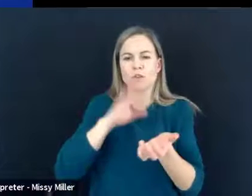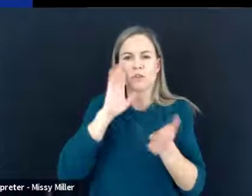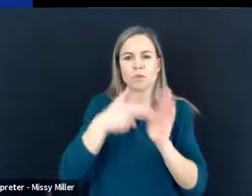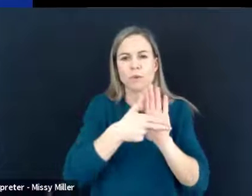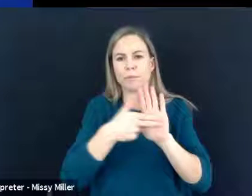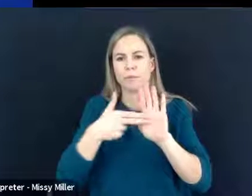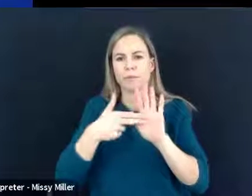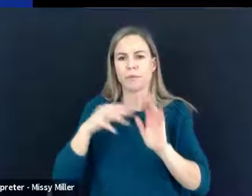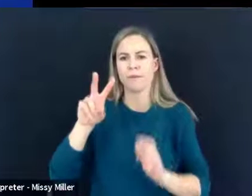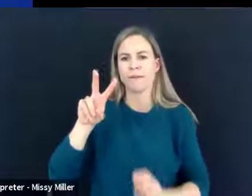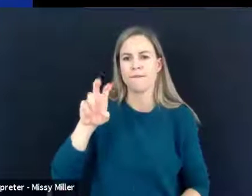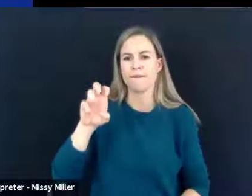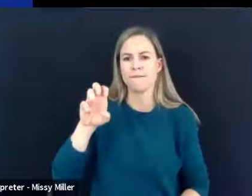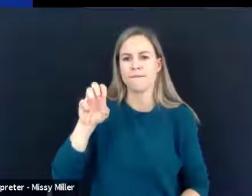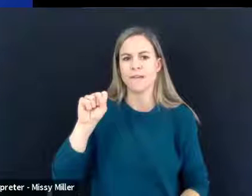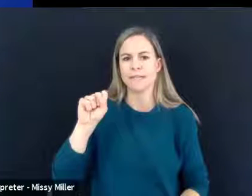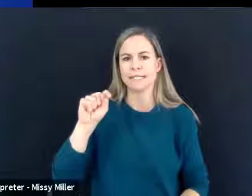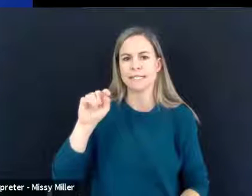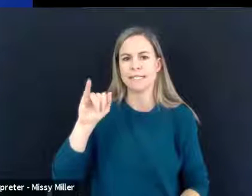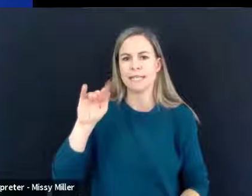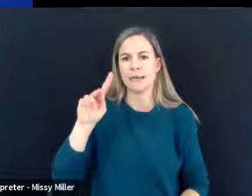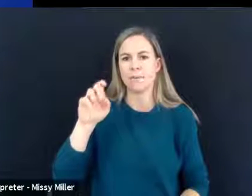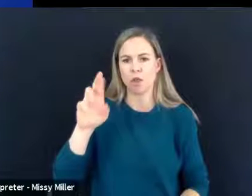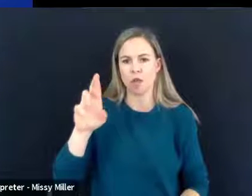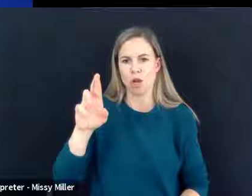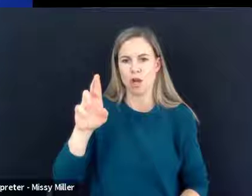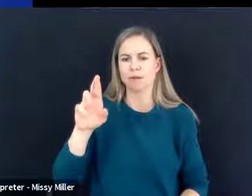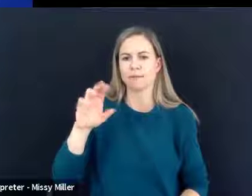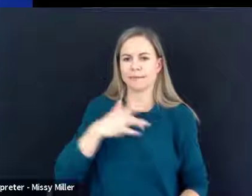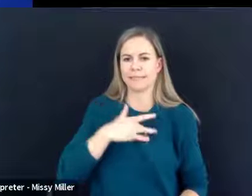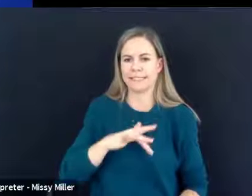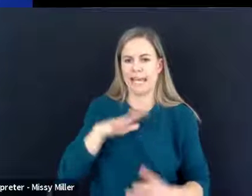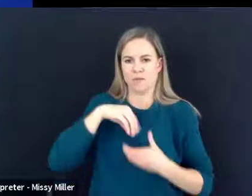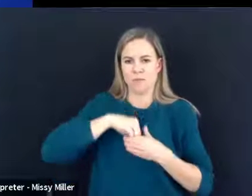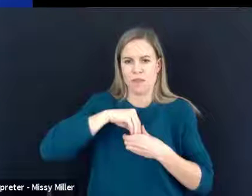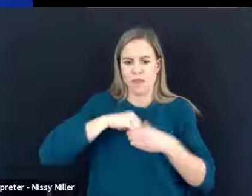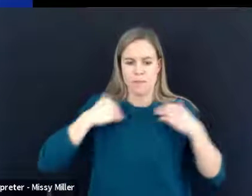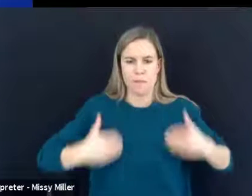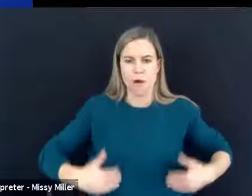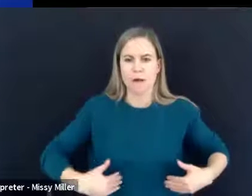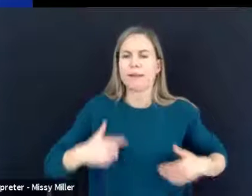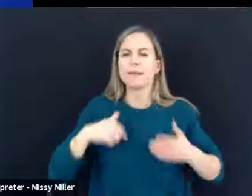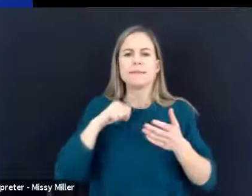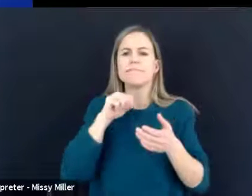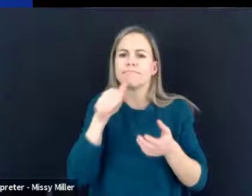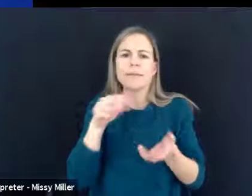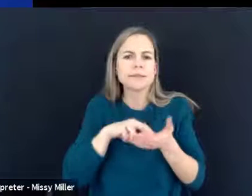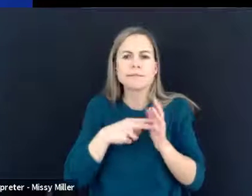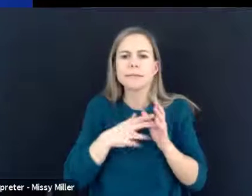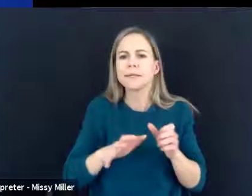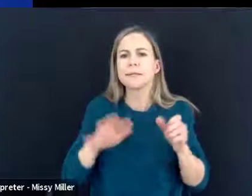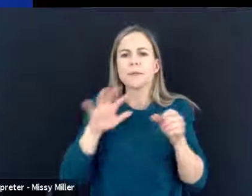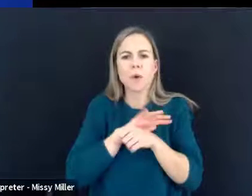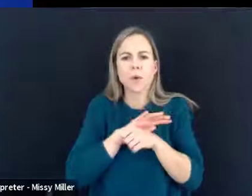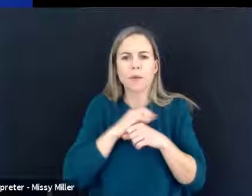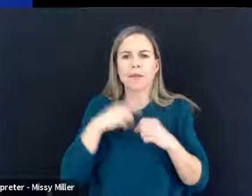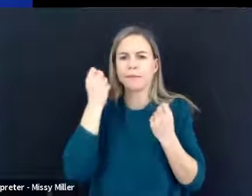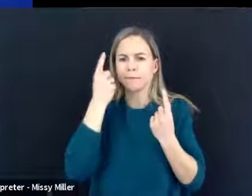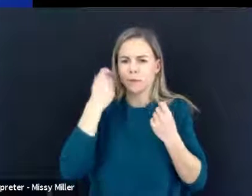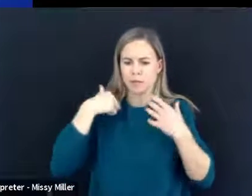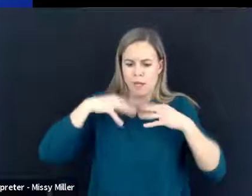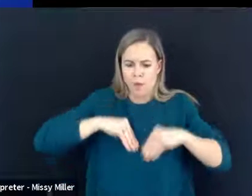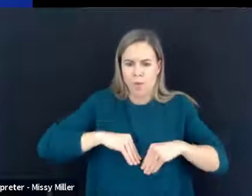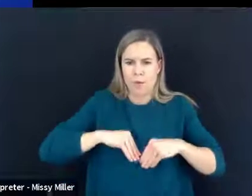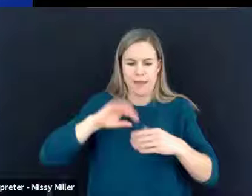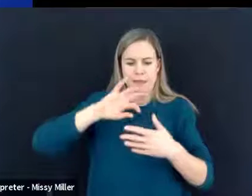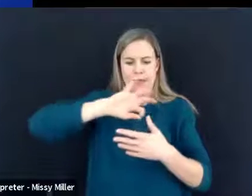sense. And that, although the vestibular sense isn't totally governed by what's going on in the